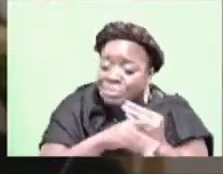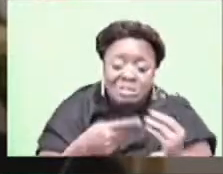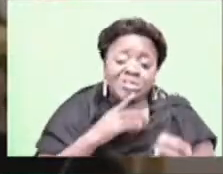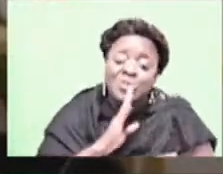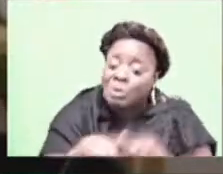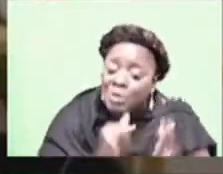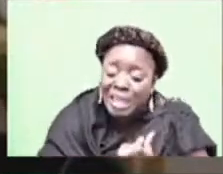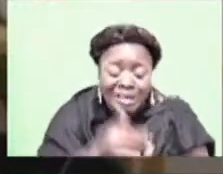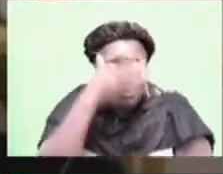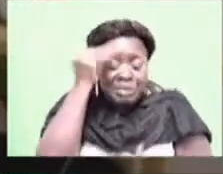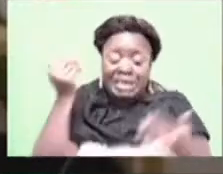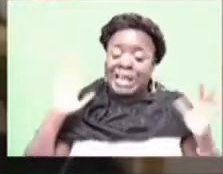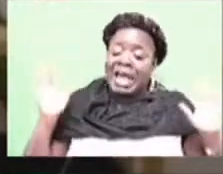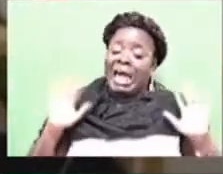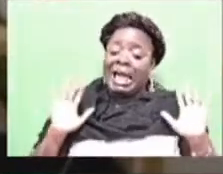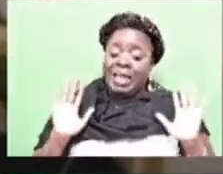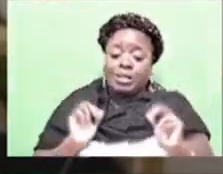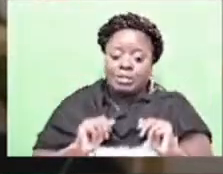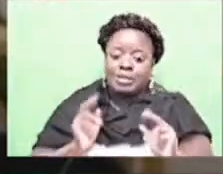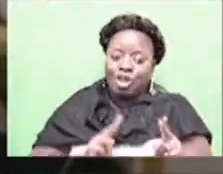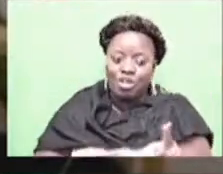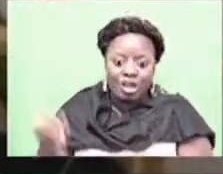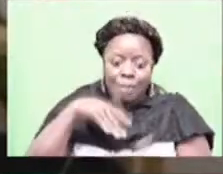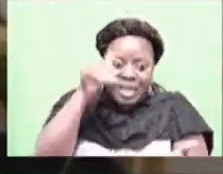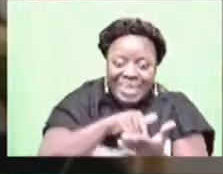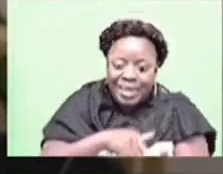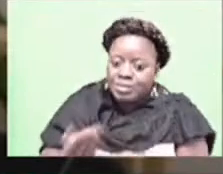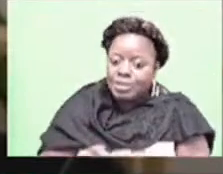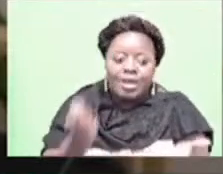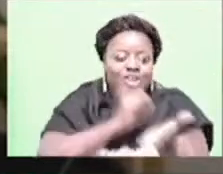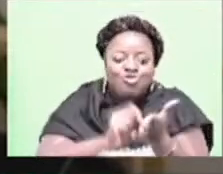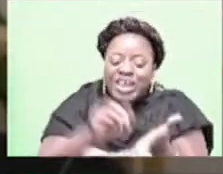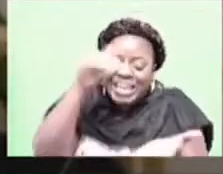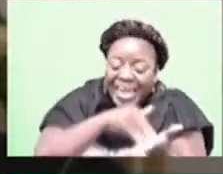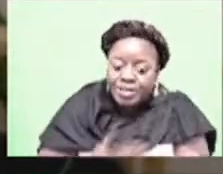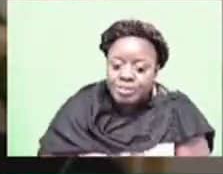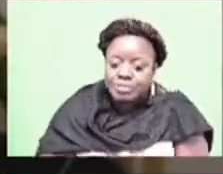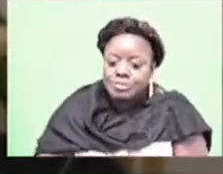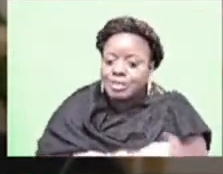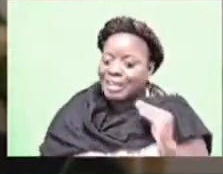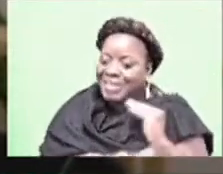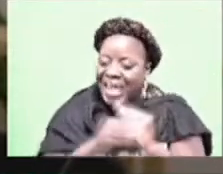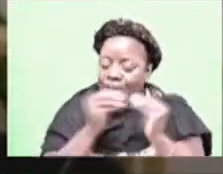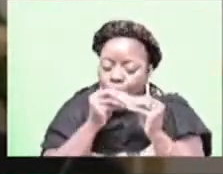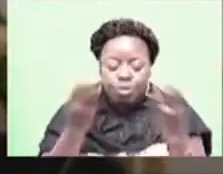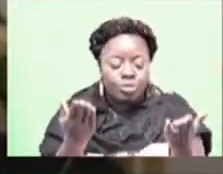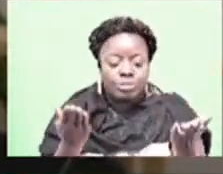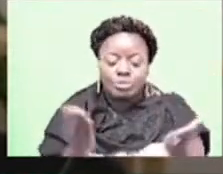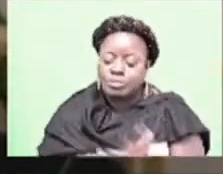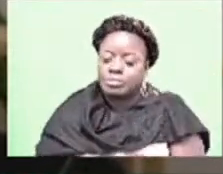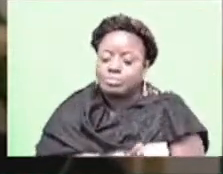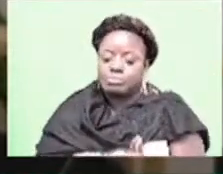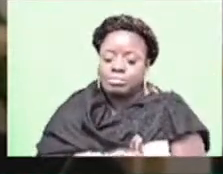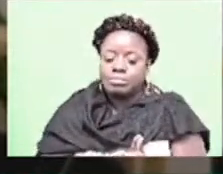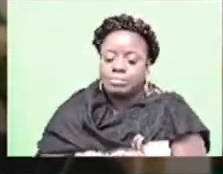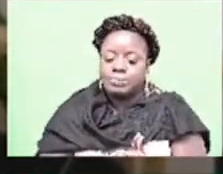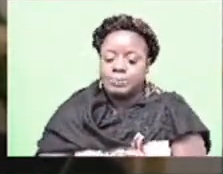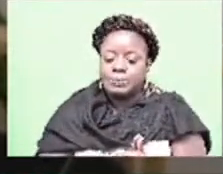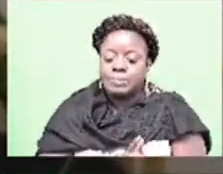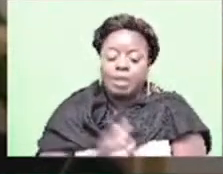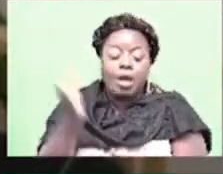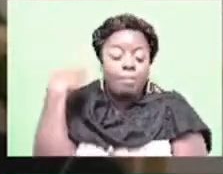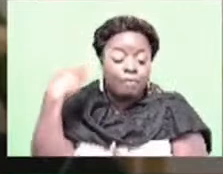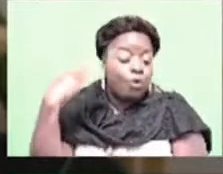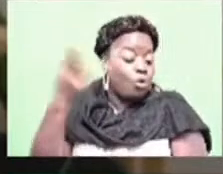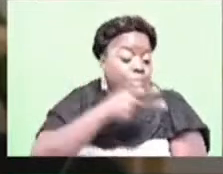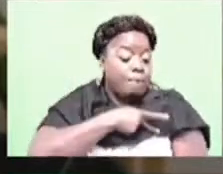that, and hurriedly back we come back with a miscellaneous provision bill. Madam Speaker, in the last Parliament,